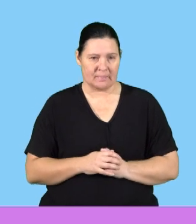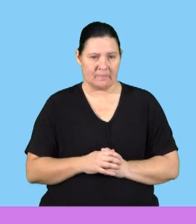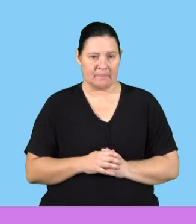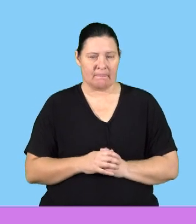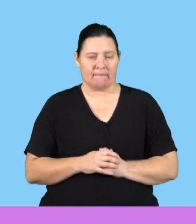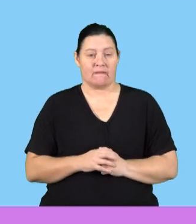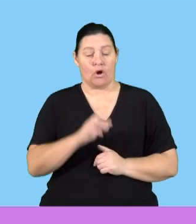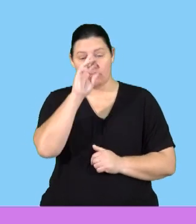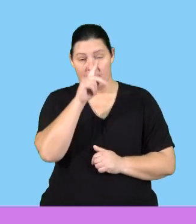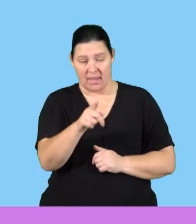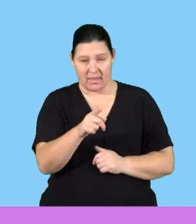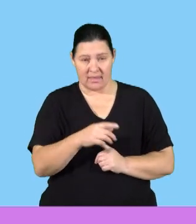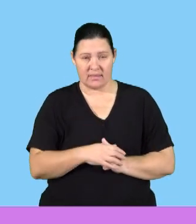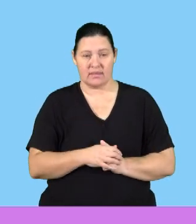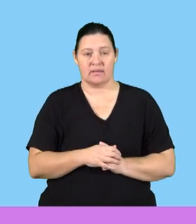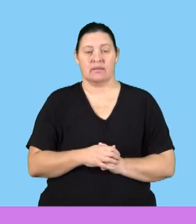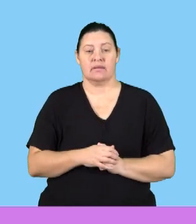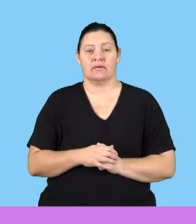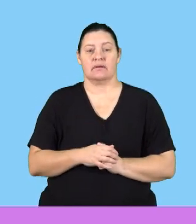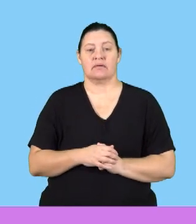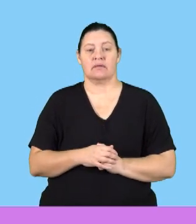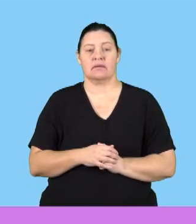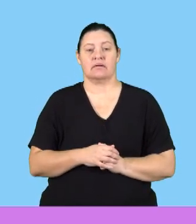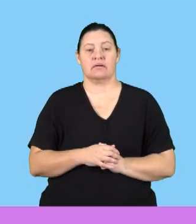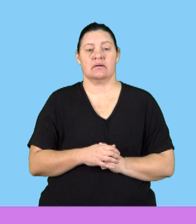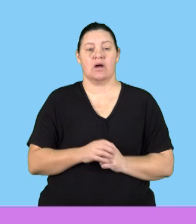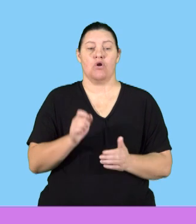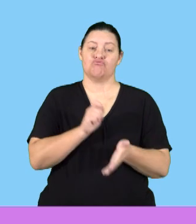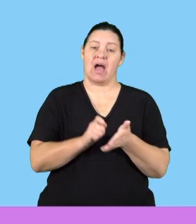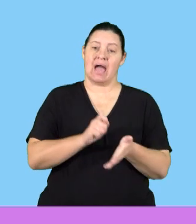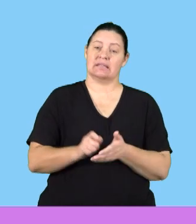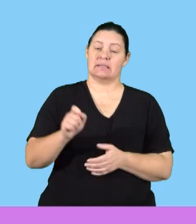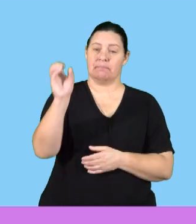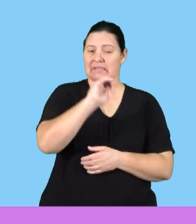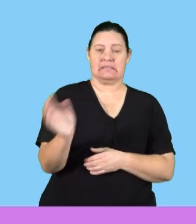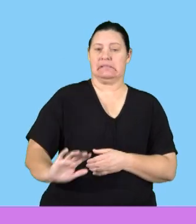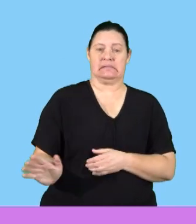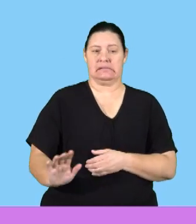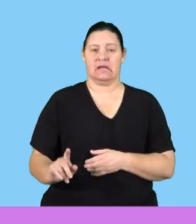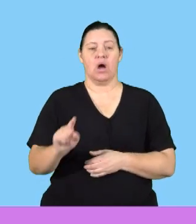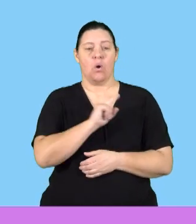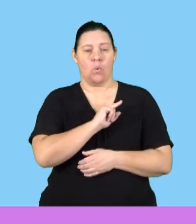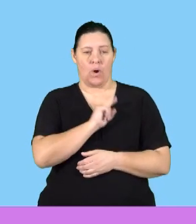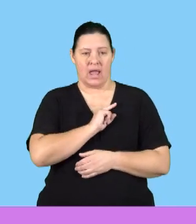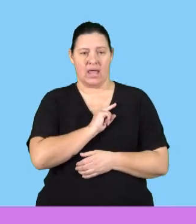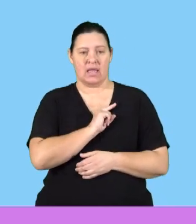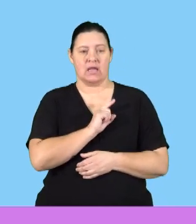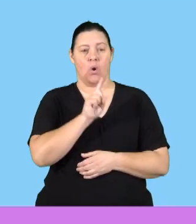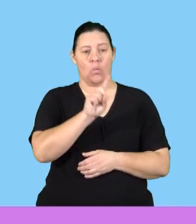15,999. And remember, now not to write your percentage signs here because this